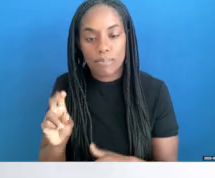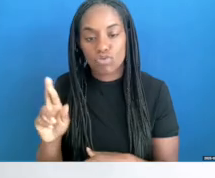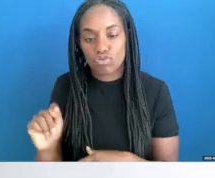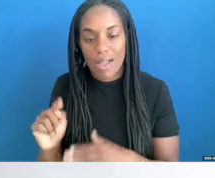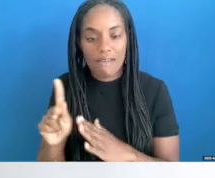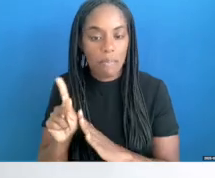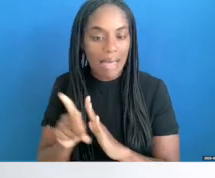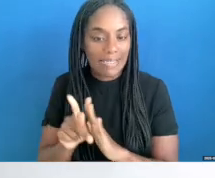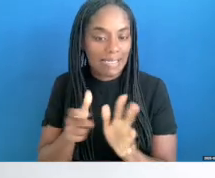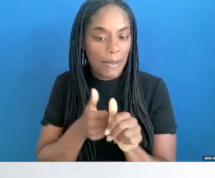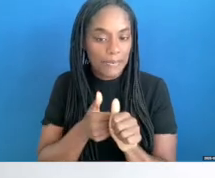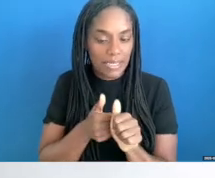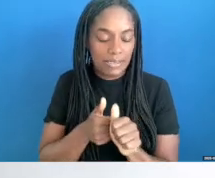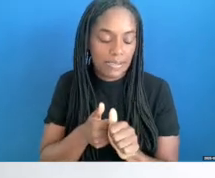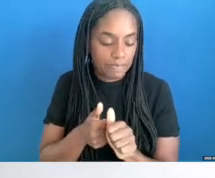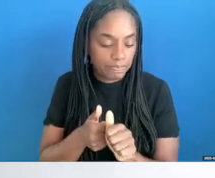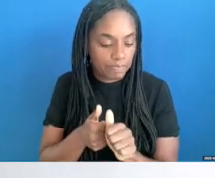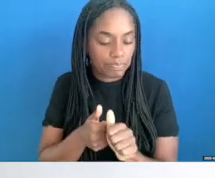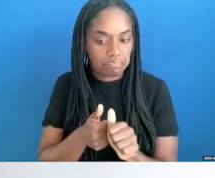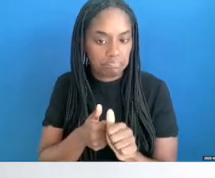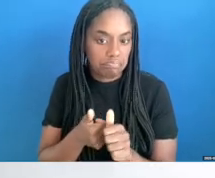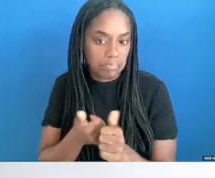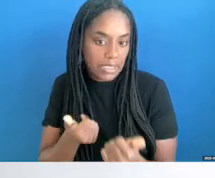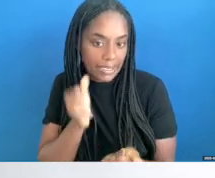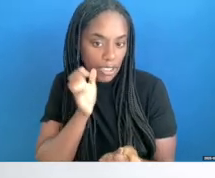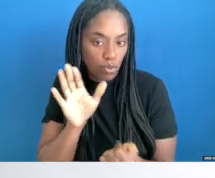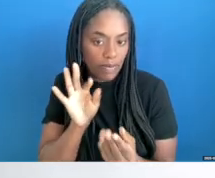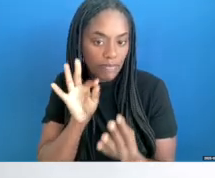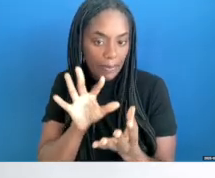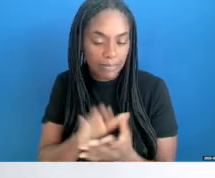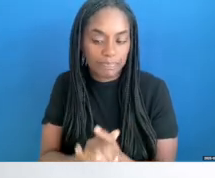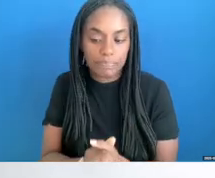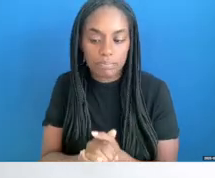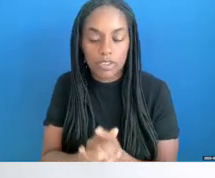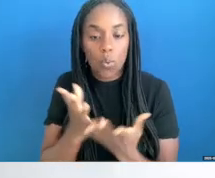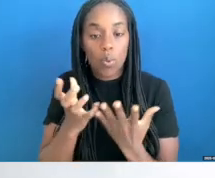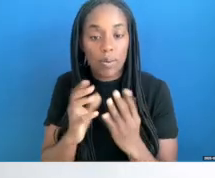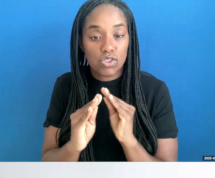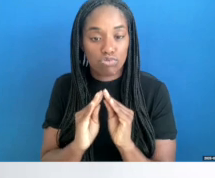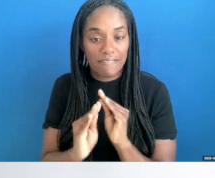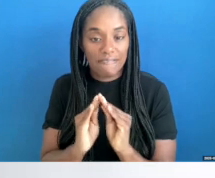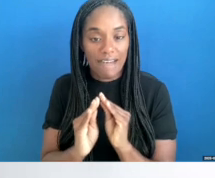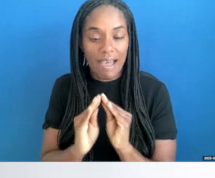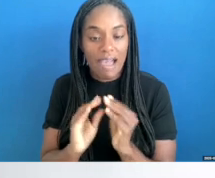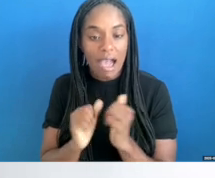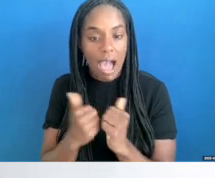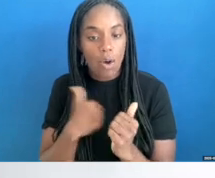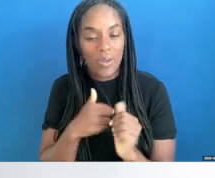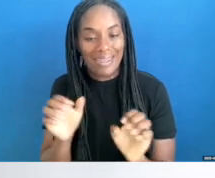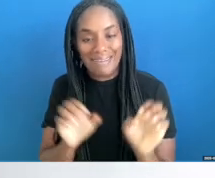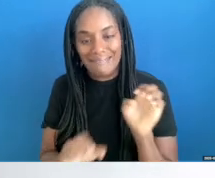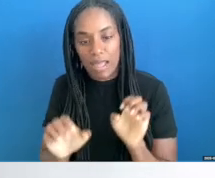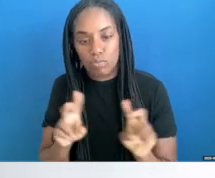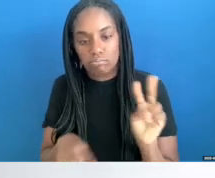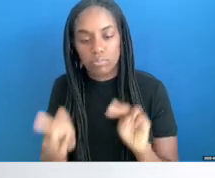policy update with you and get your feedback about. We want to refine how we evaluate